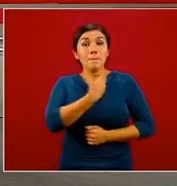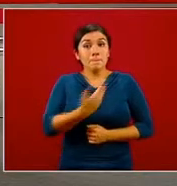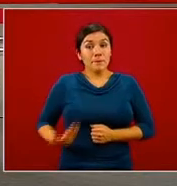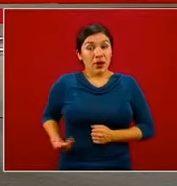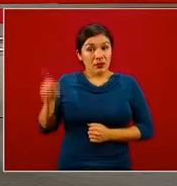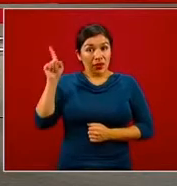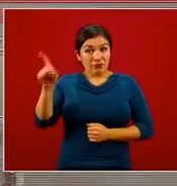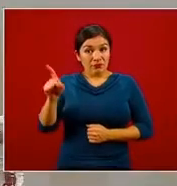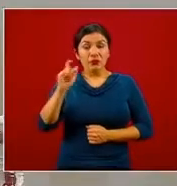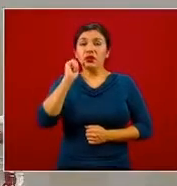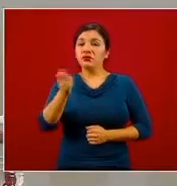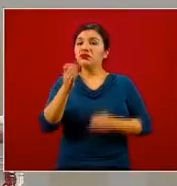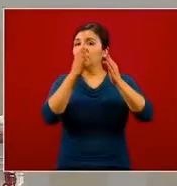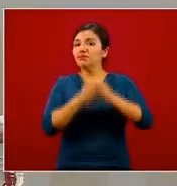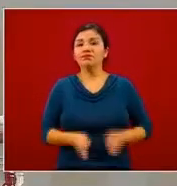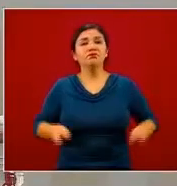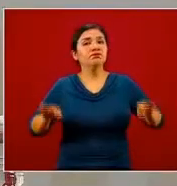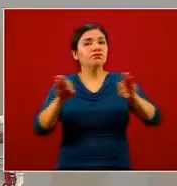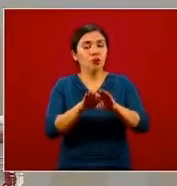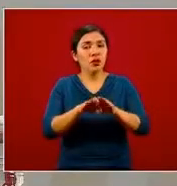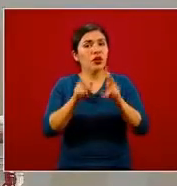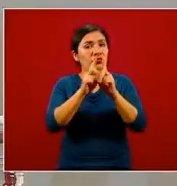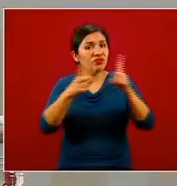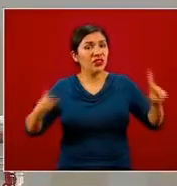Thank you very much for those questions.